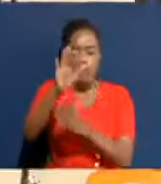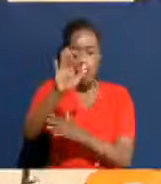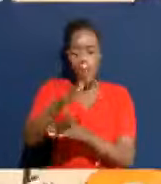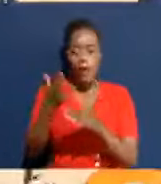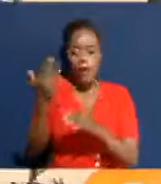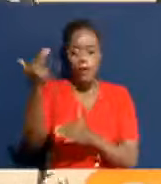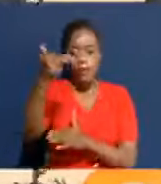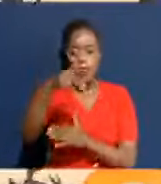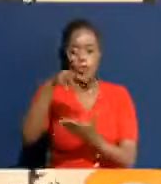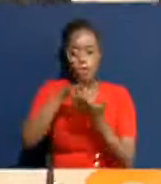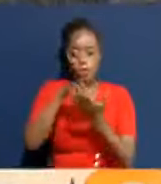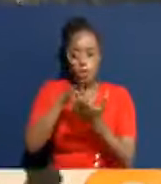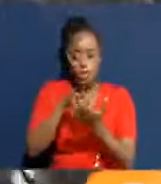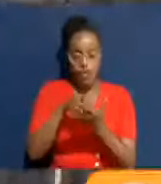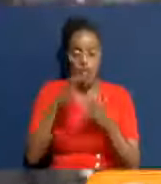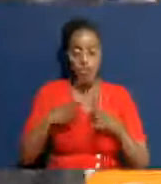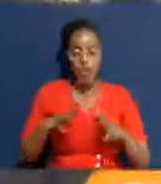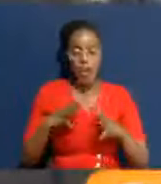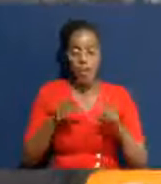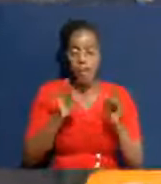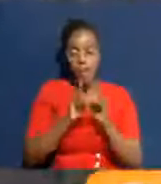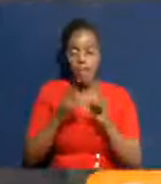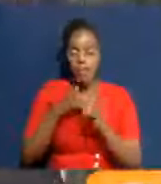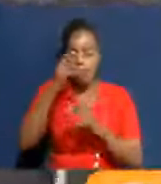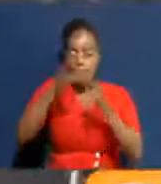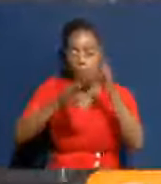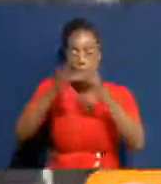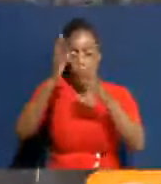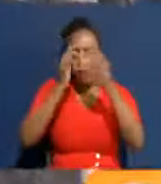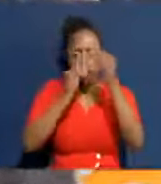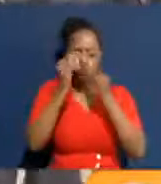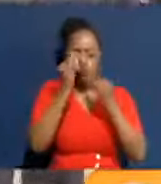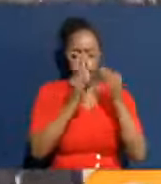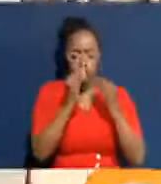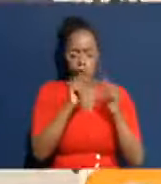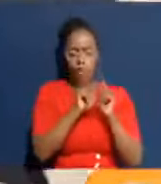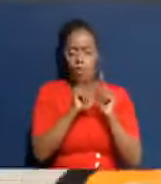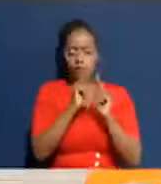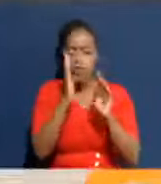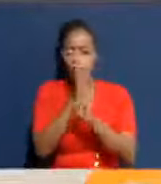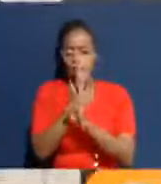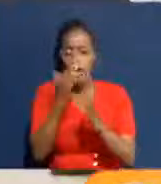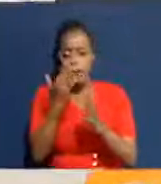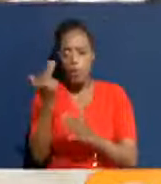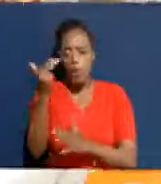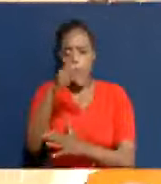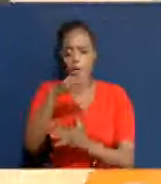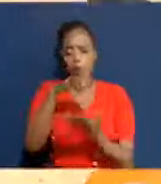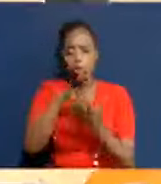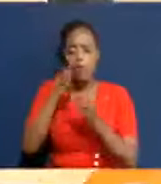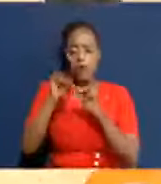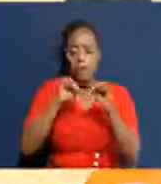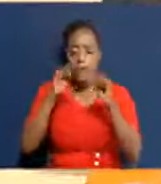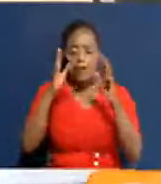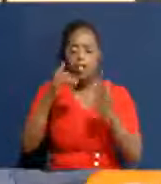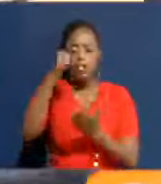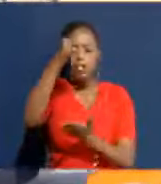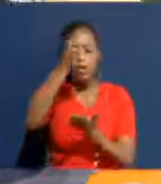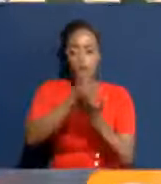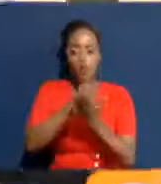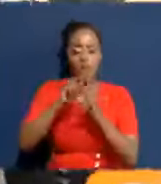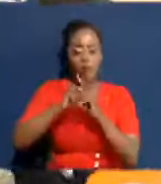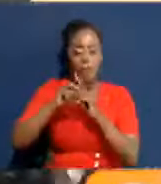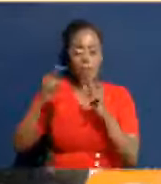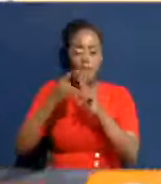a petrol station with the occupants under a hail of tear gas, taking refuge inside the petrol station manager's office to